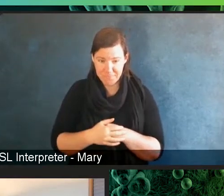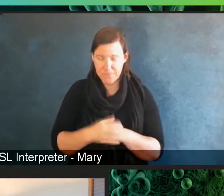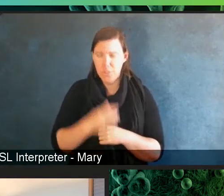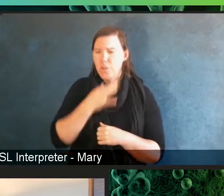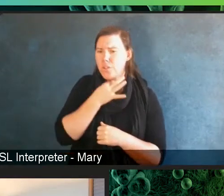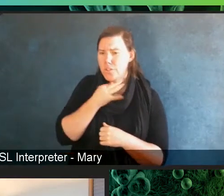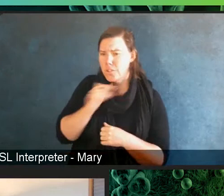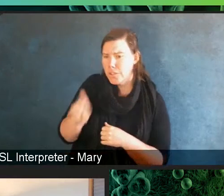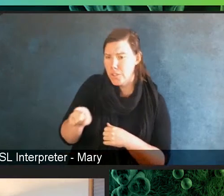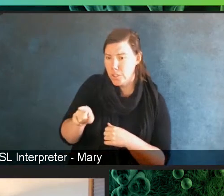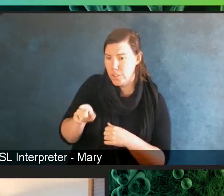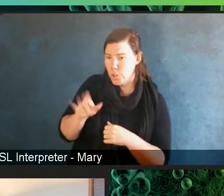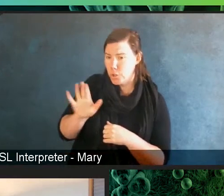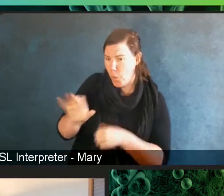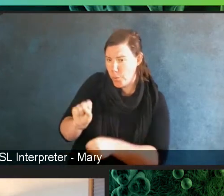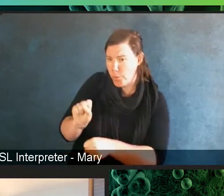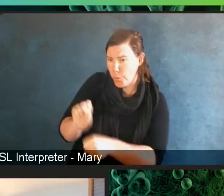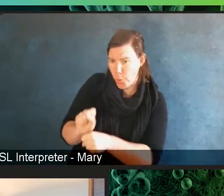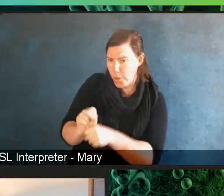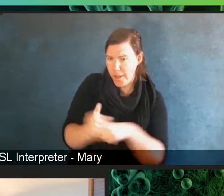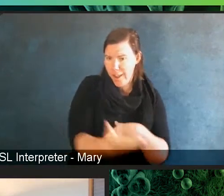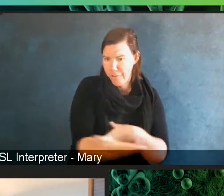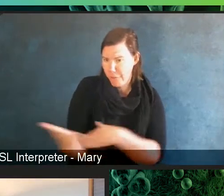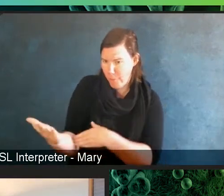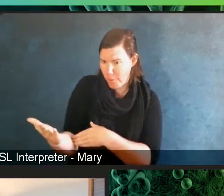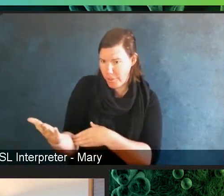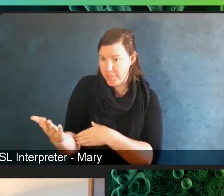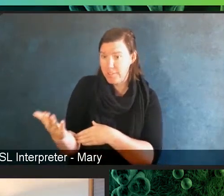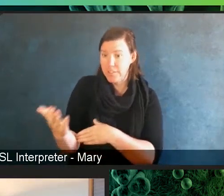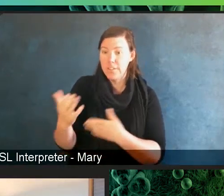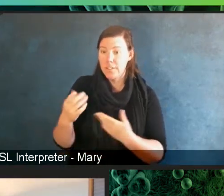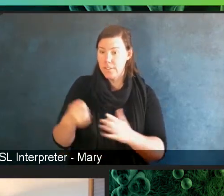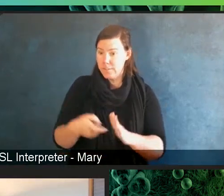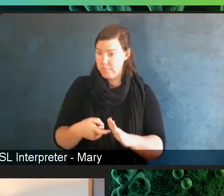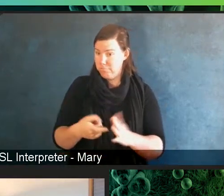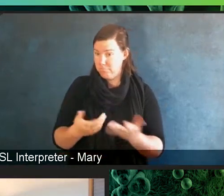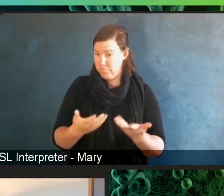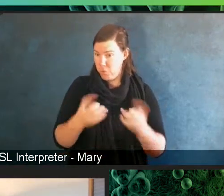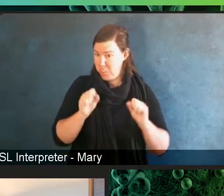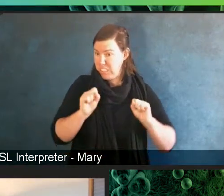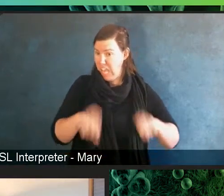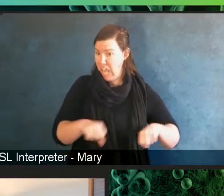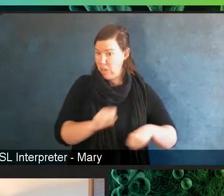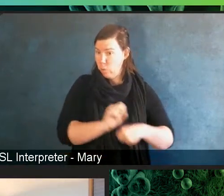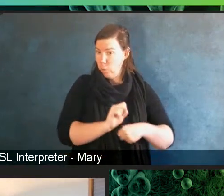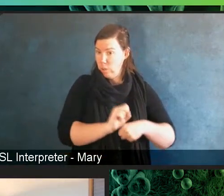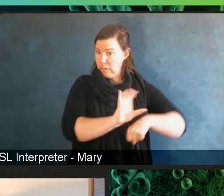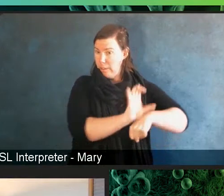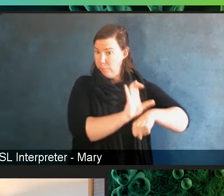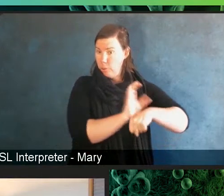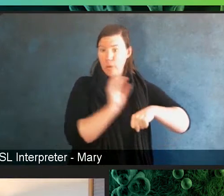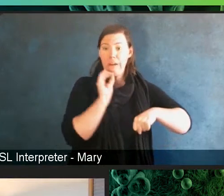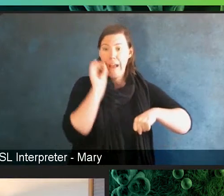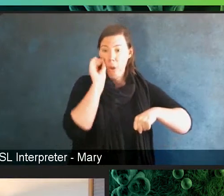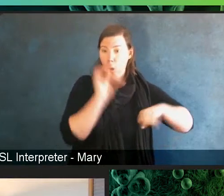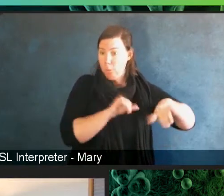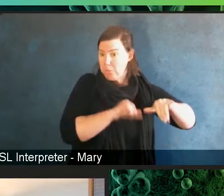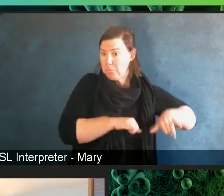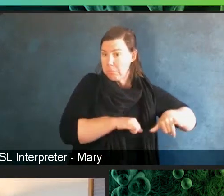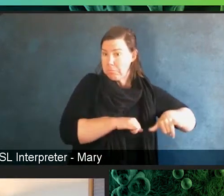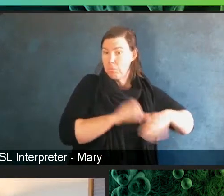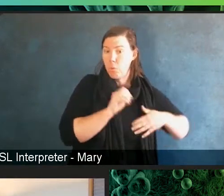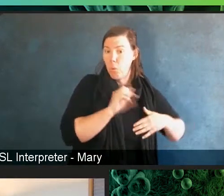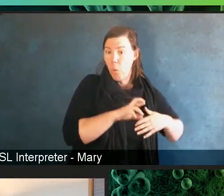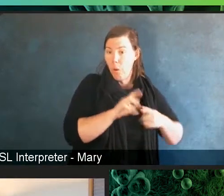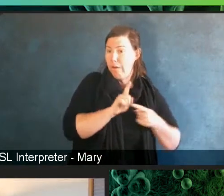just as effectively from a computer based at home or a small office if we built you in the Snoqualmie Pass, for example, along with the new